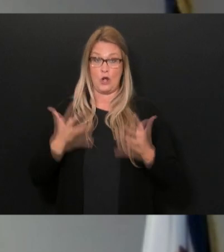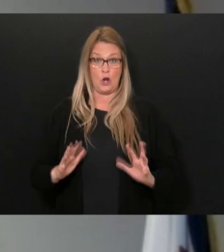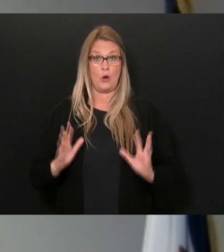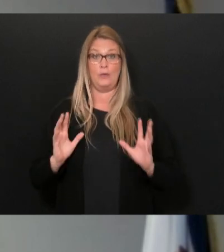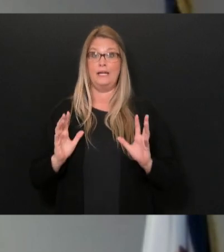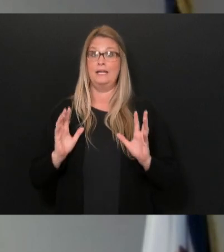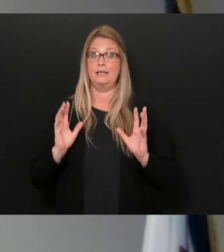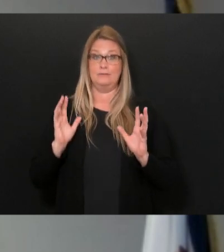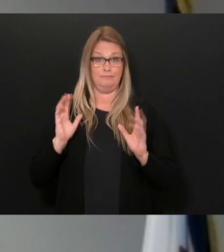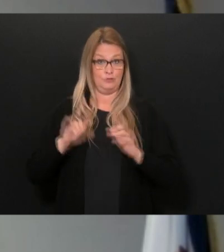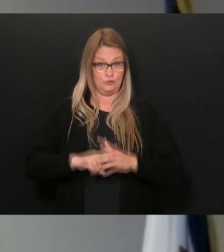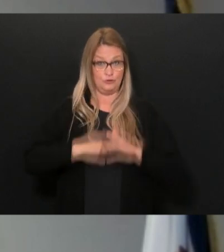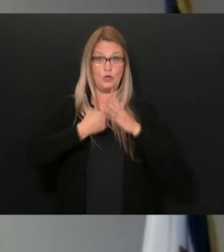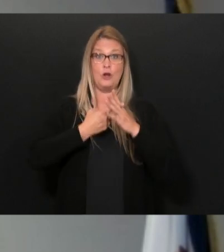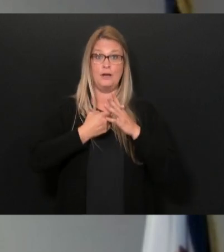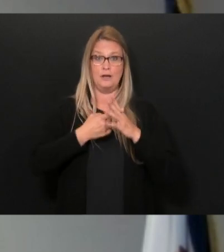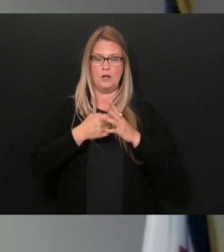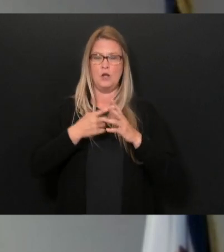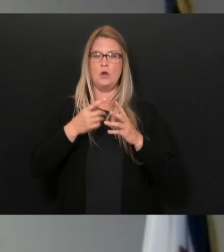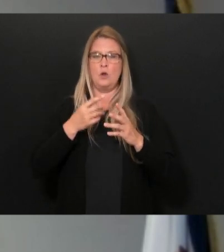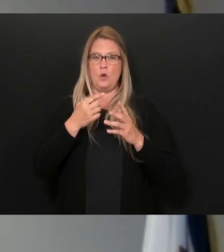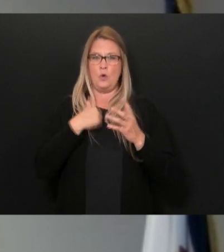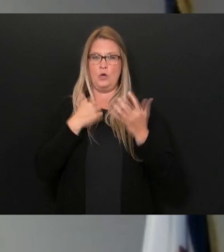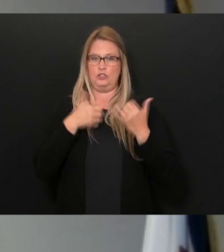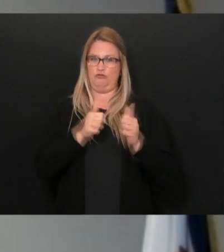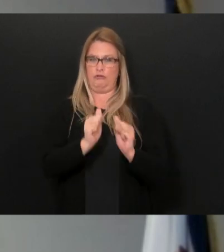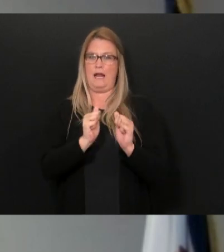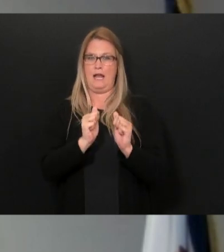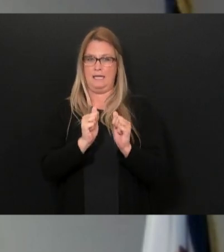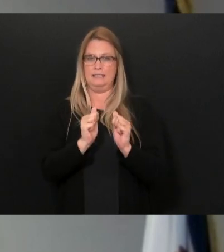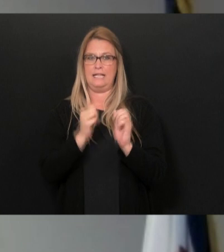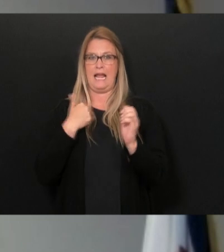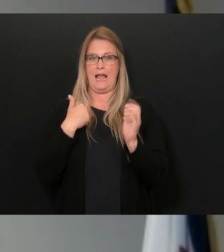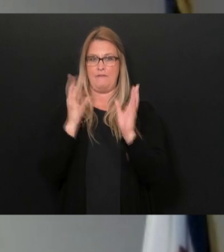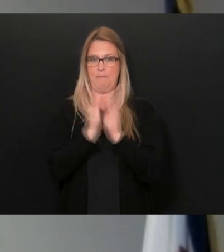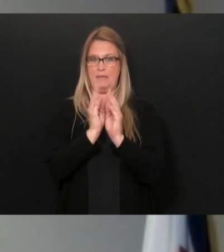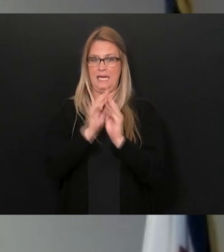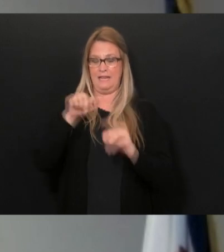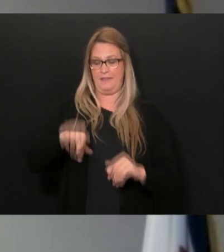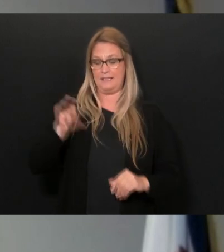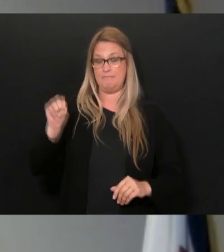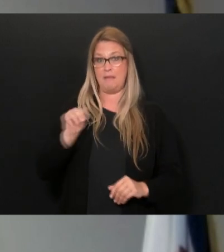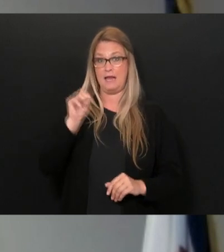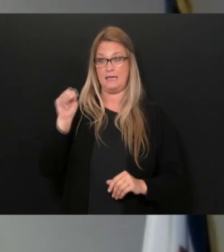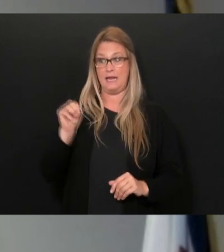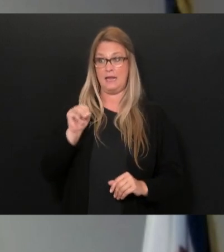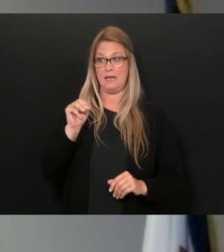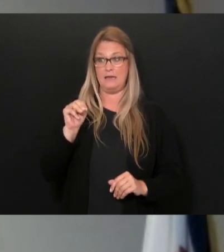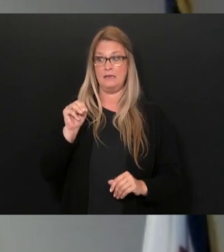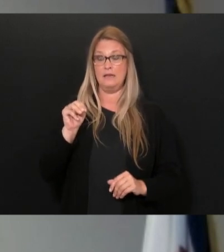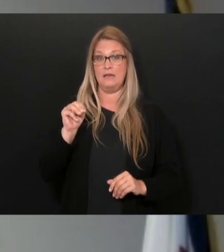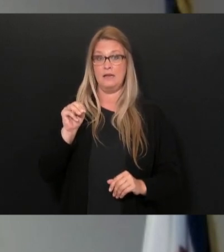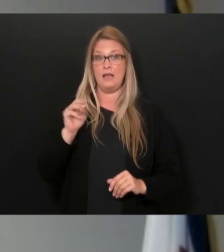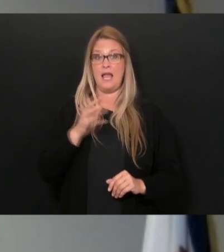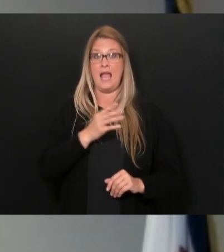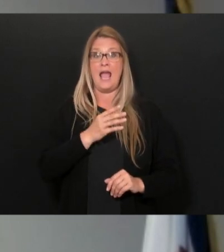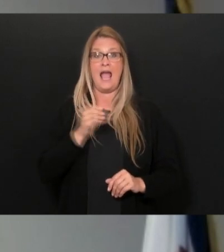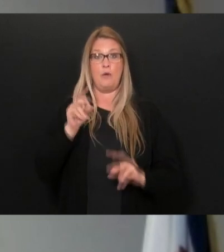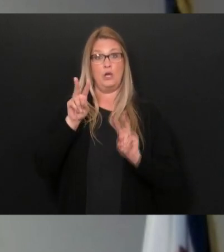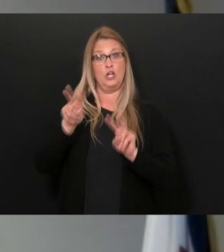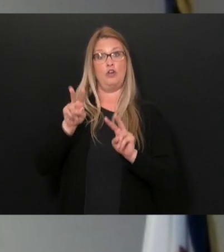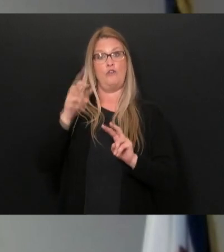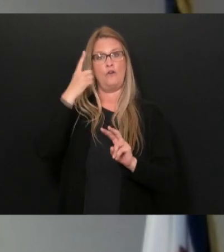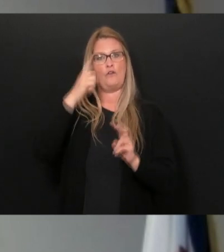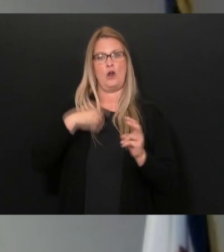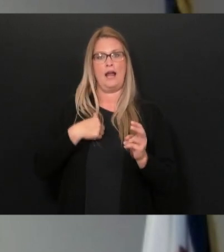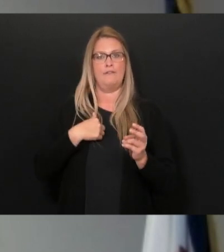We're working to set up a meeting with the task force on Monday. We're looking forward to having some assistance